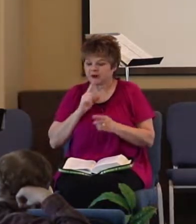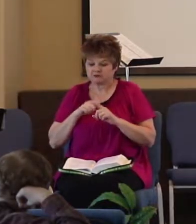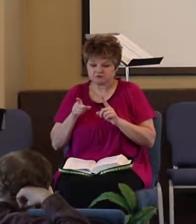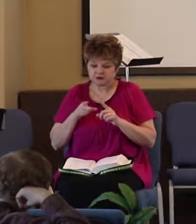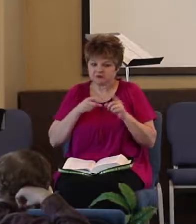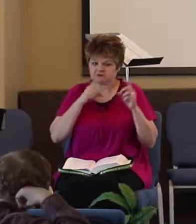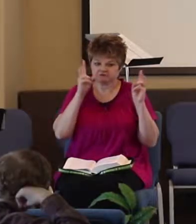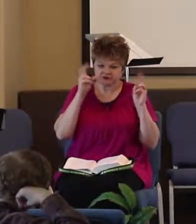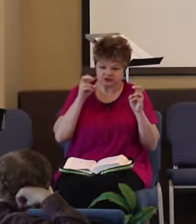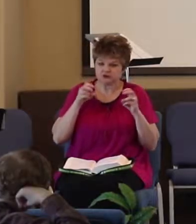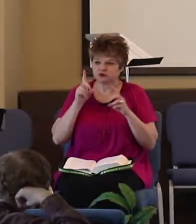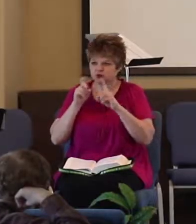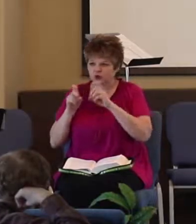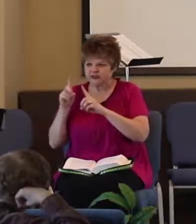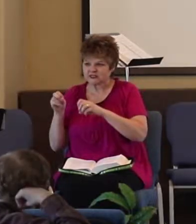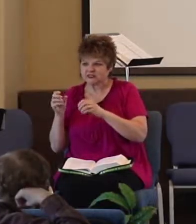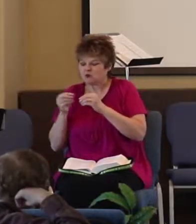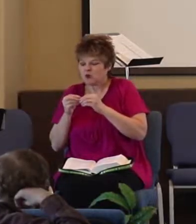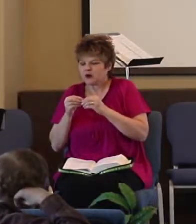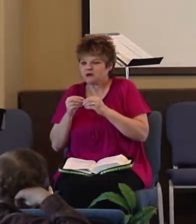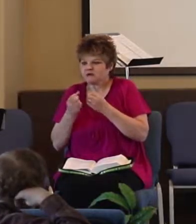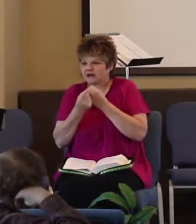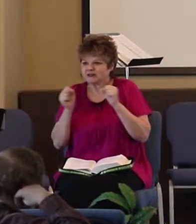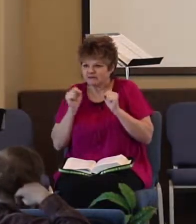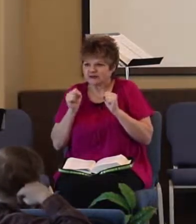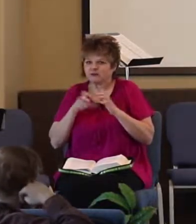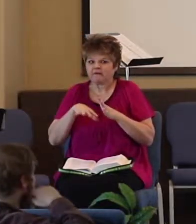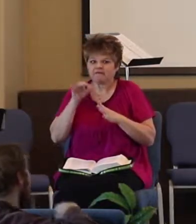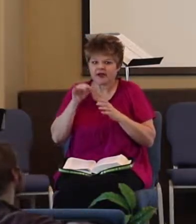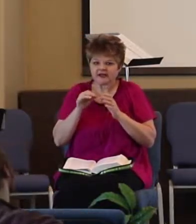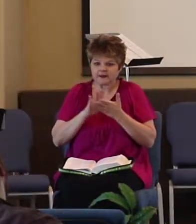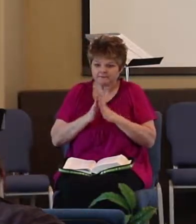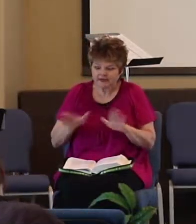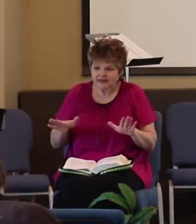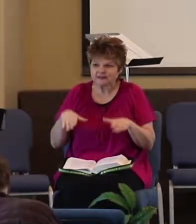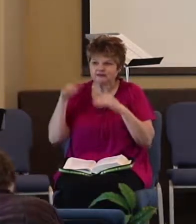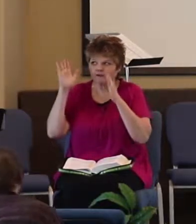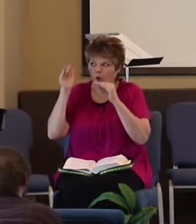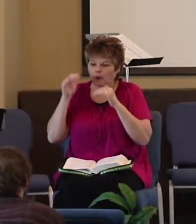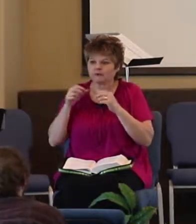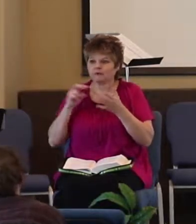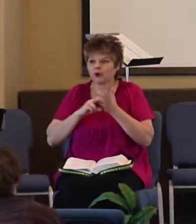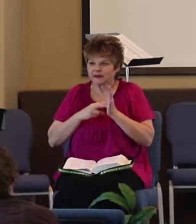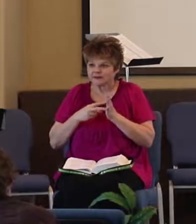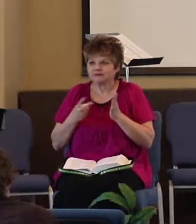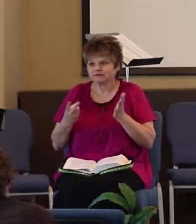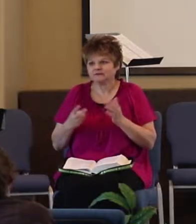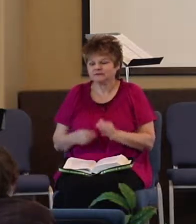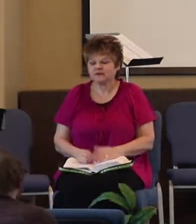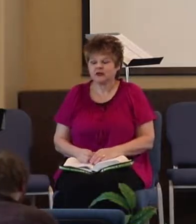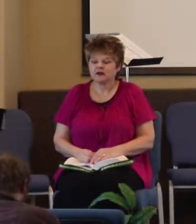questions, more than just about salvation, but about finding peace, finding hope, finding purpose.